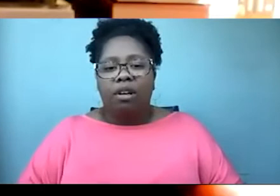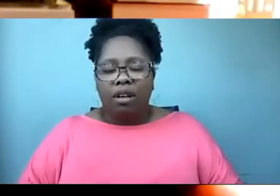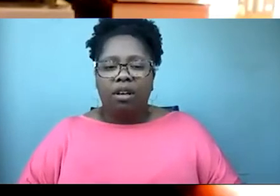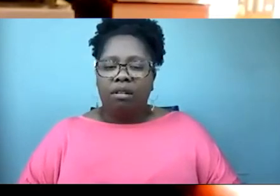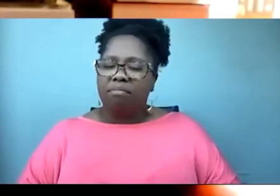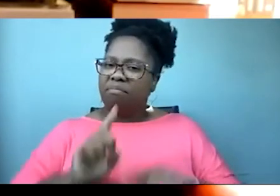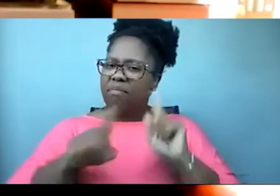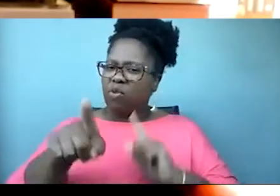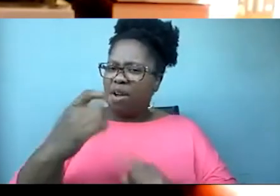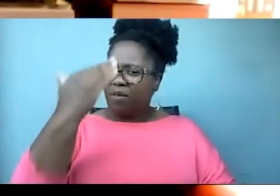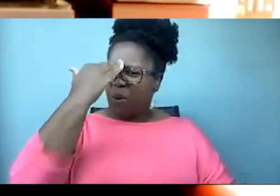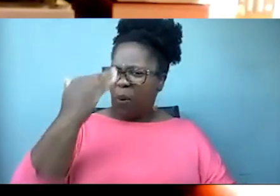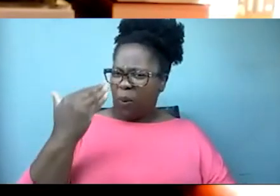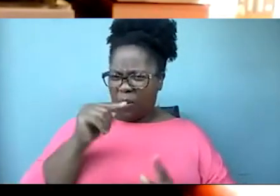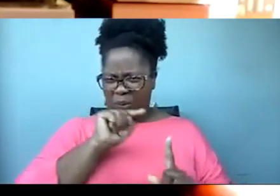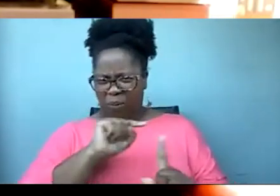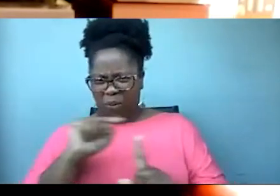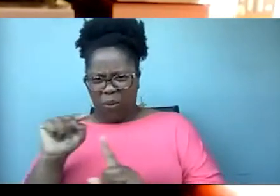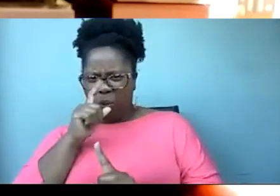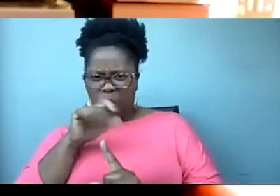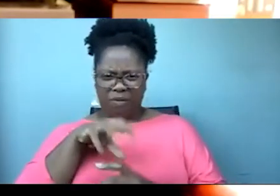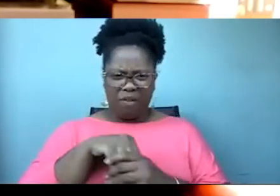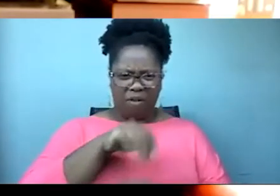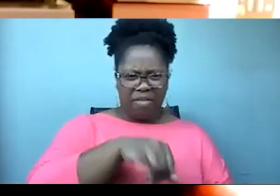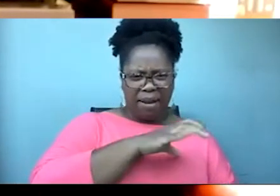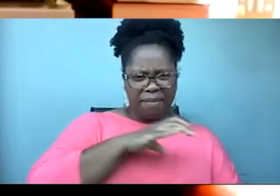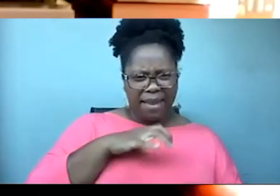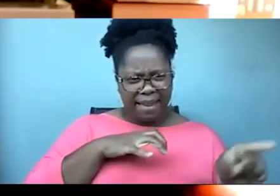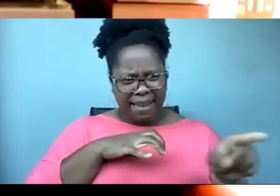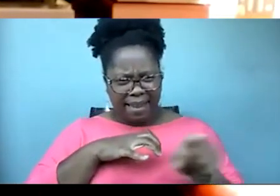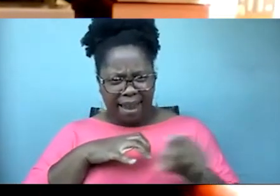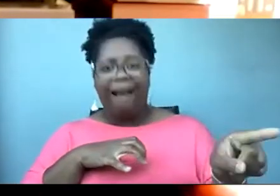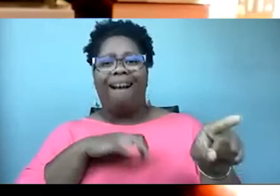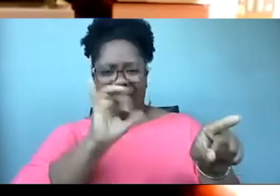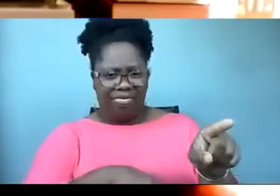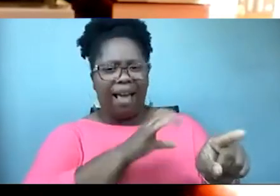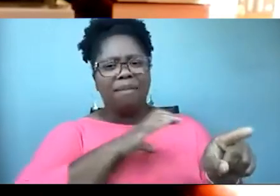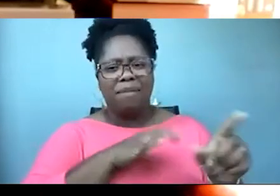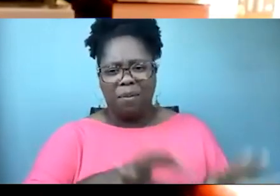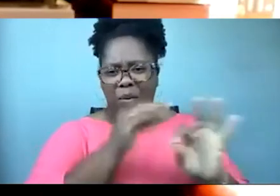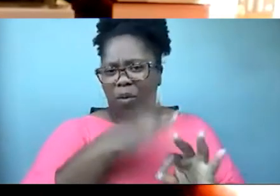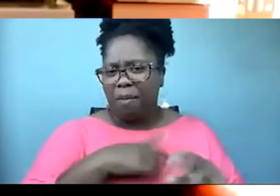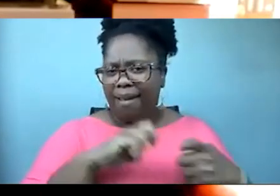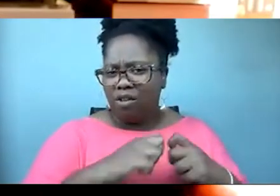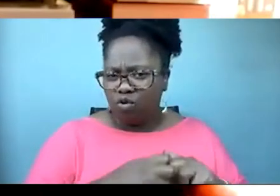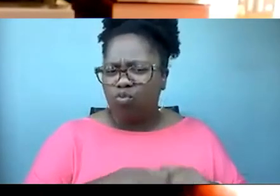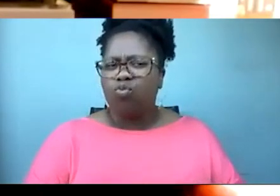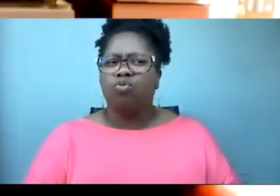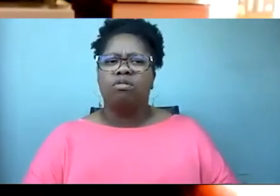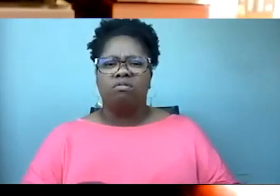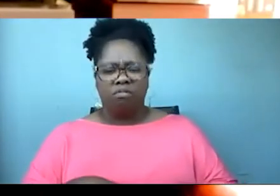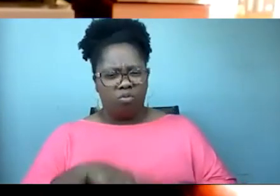to your issue. You've got to have relationships with those people. You've got to be